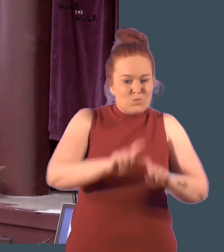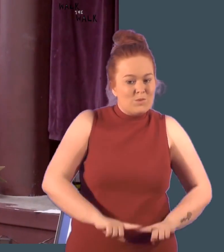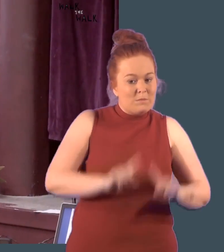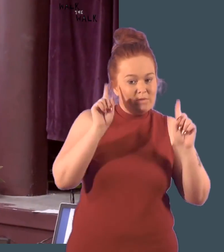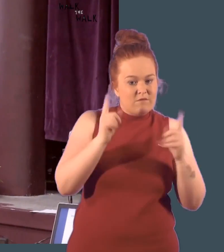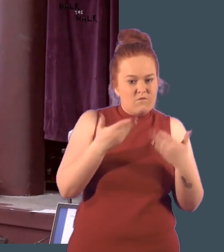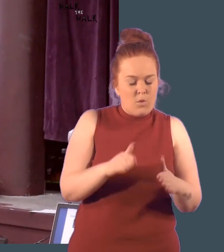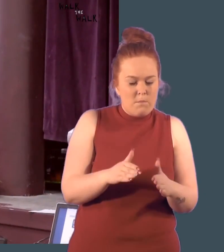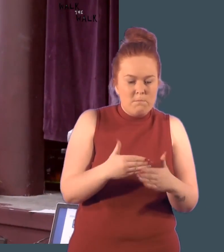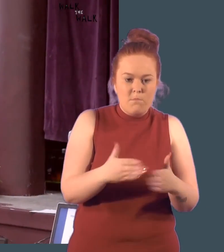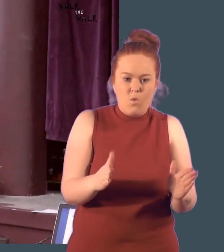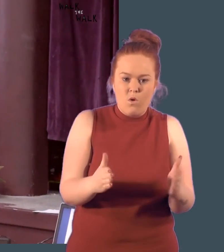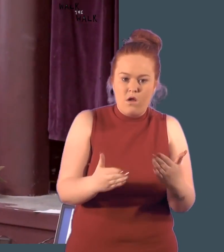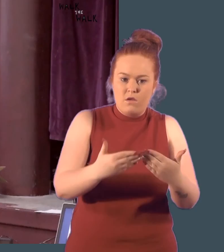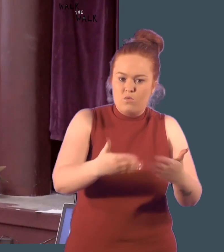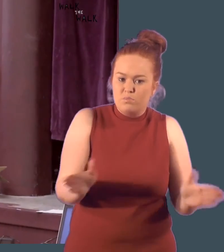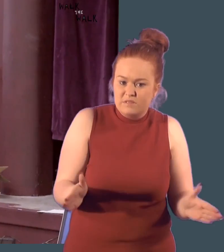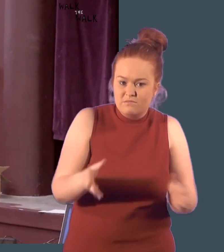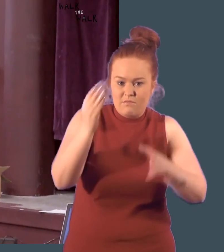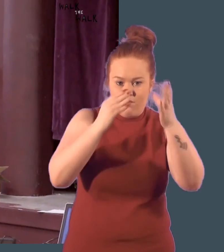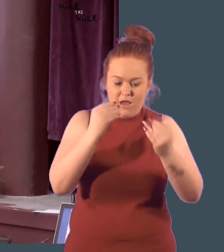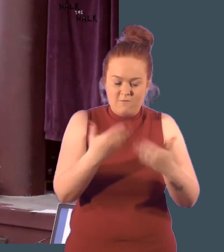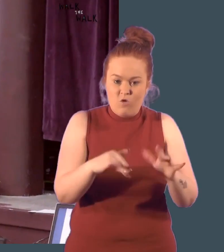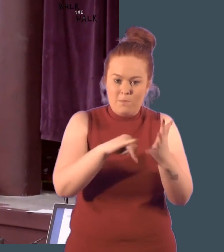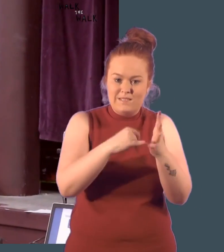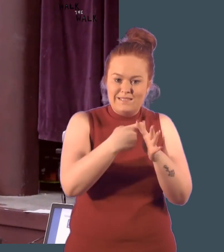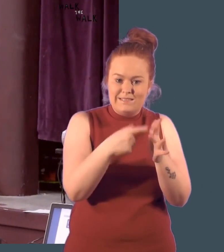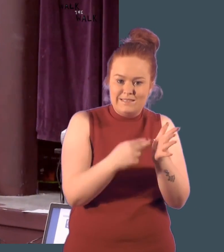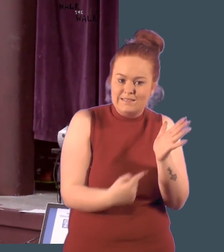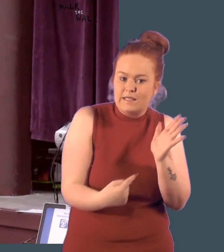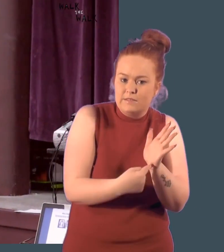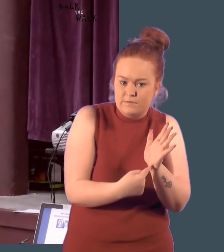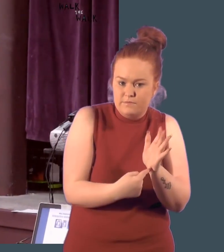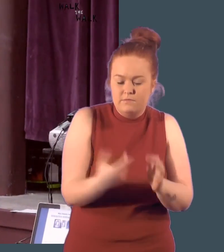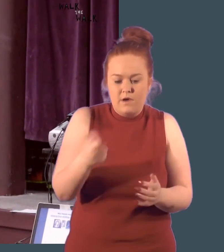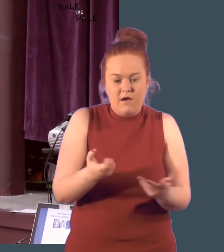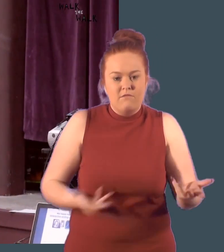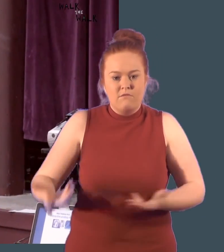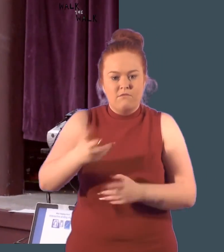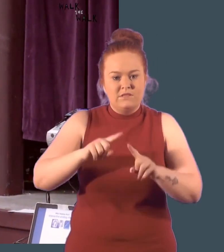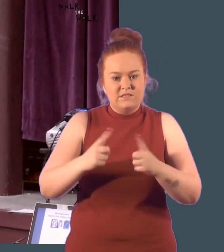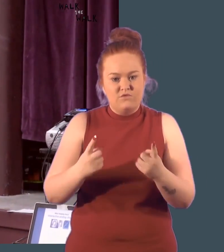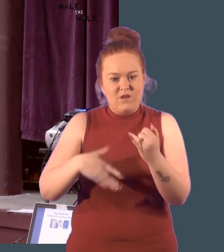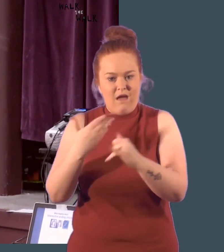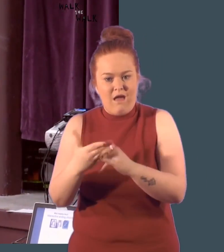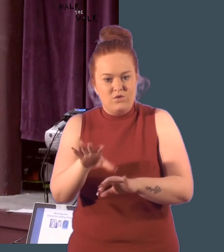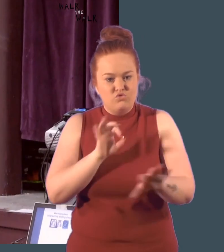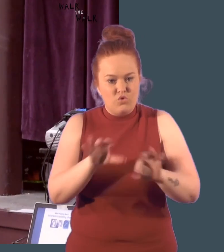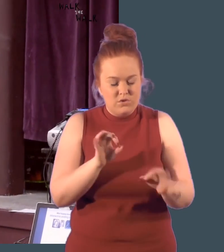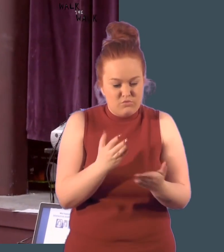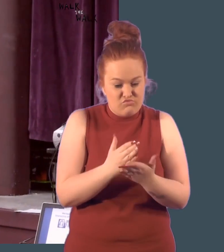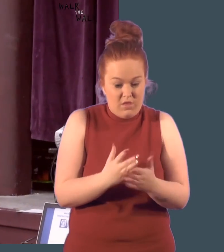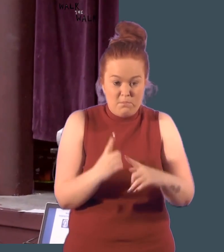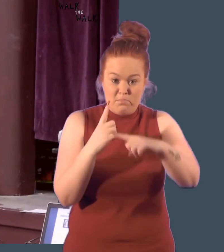it's slightly more open. But we learned from Skint that interactive ending choices have a lot of really positive benefits. It's